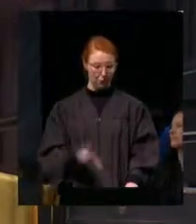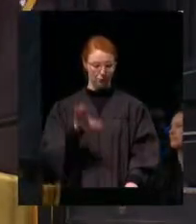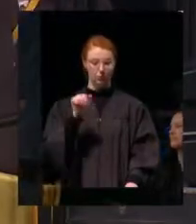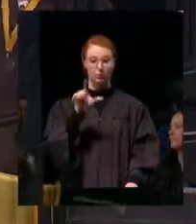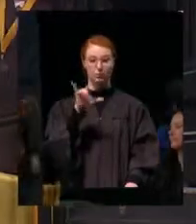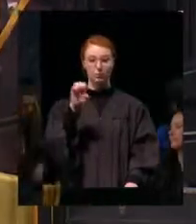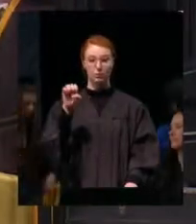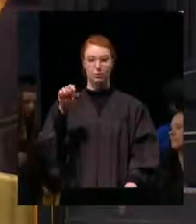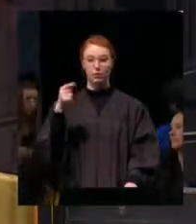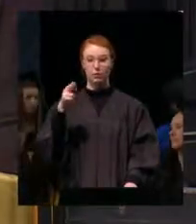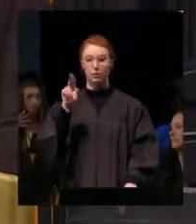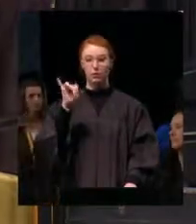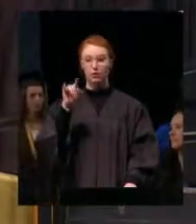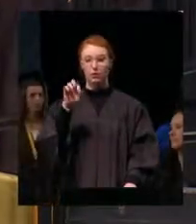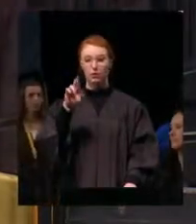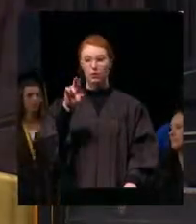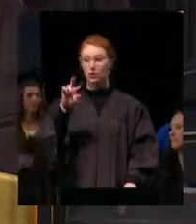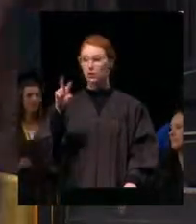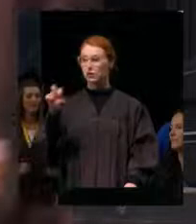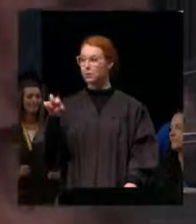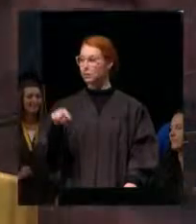Callie Gutierrez.